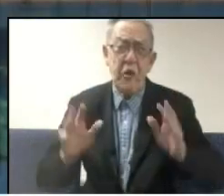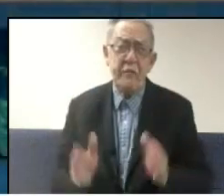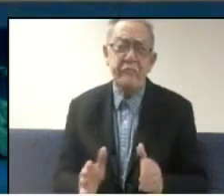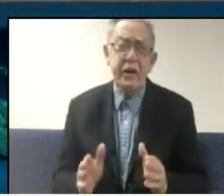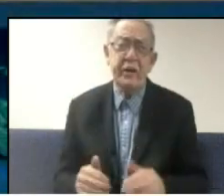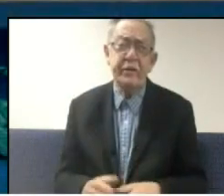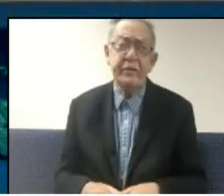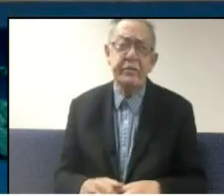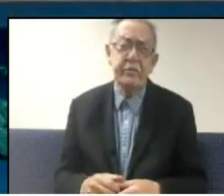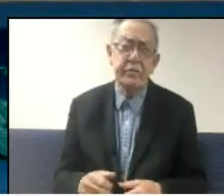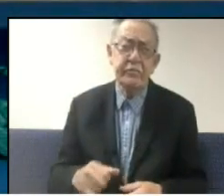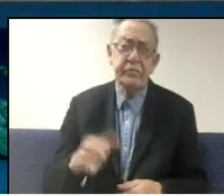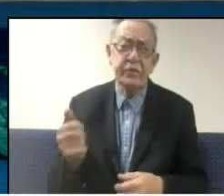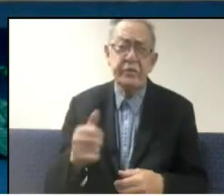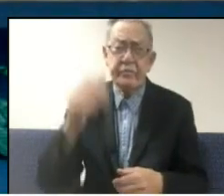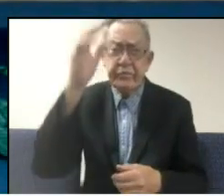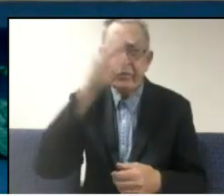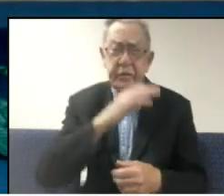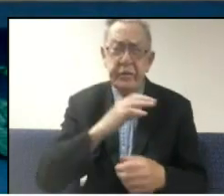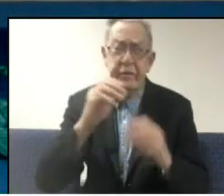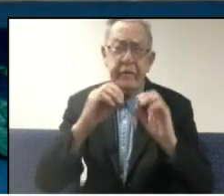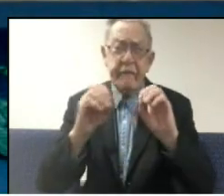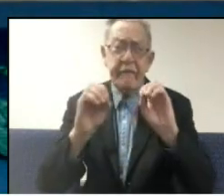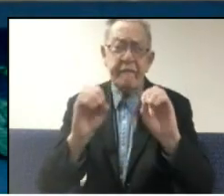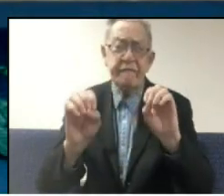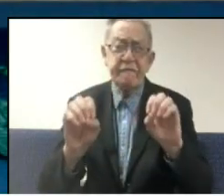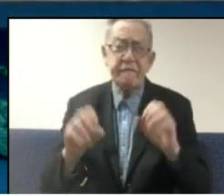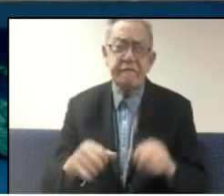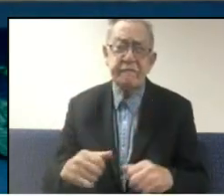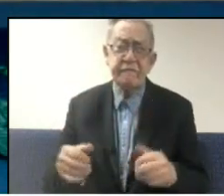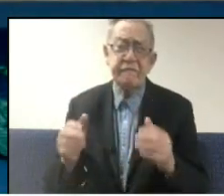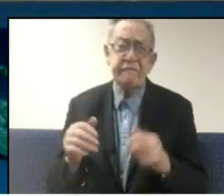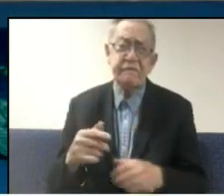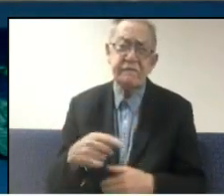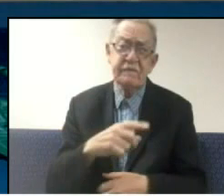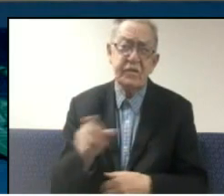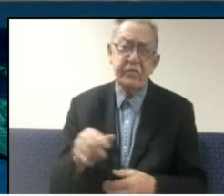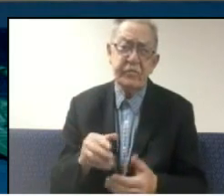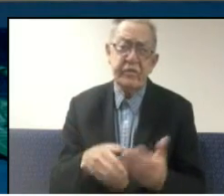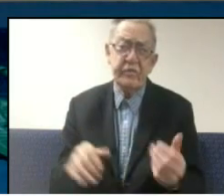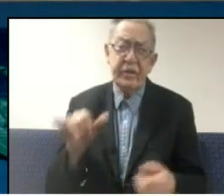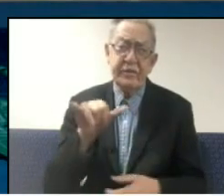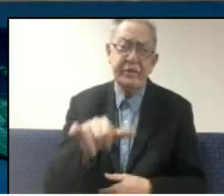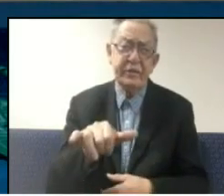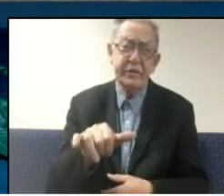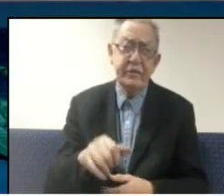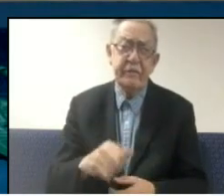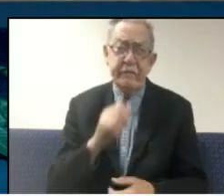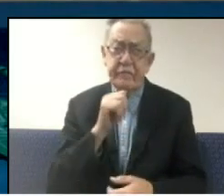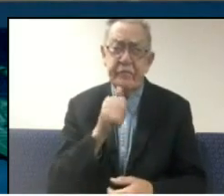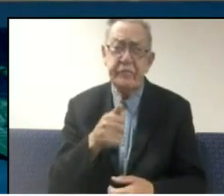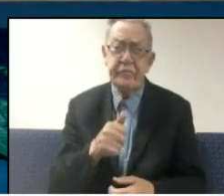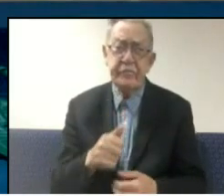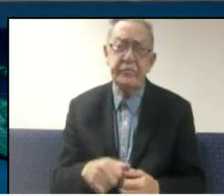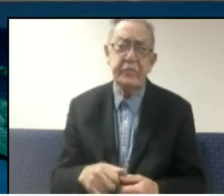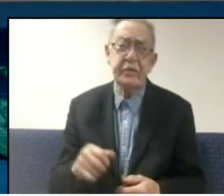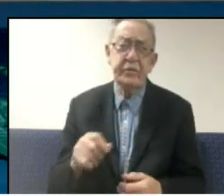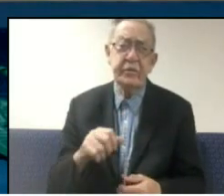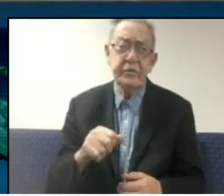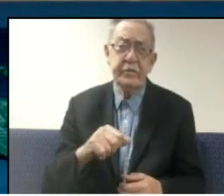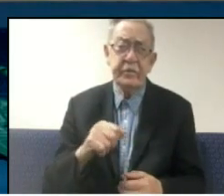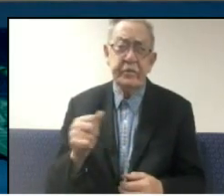another man had taught him, even an apostle had taught him, or something like that, that it was not just, in other words,